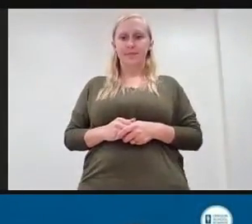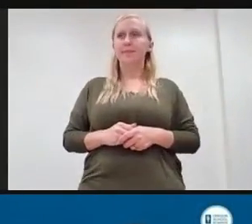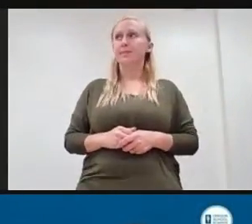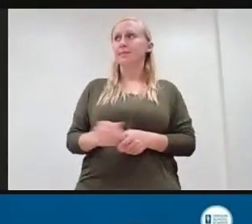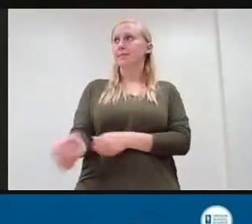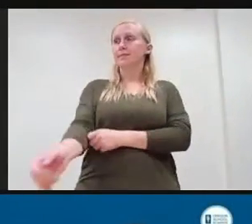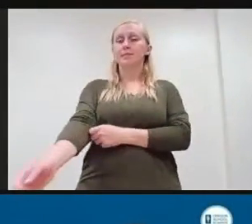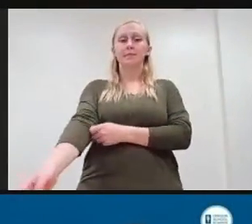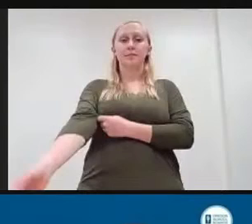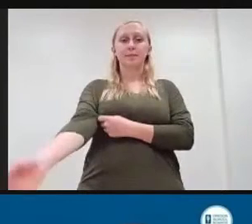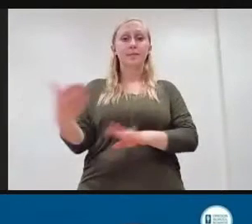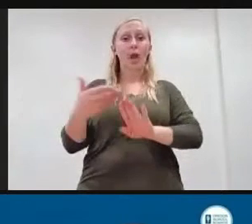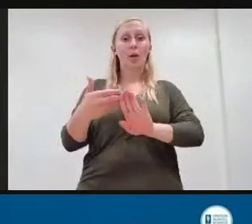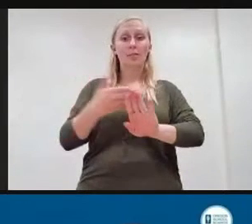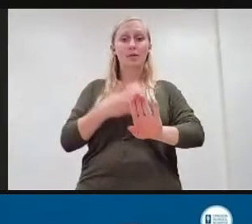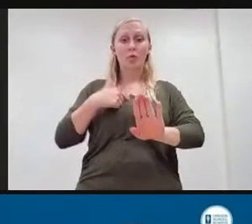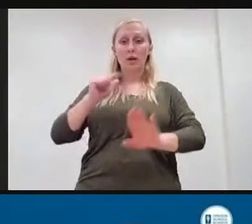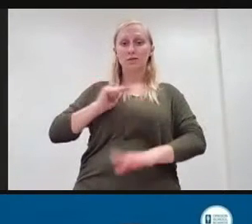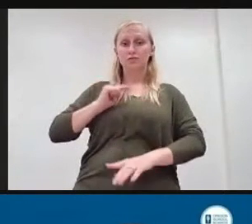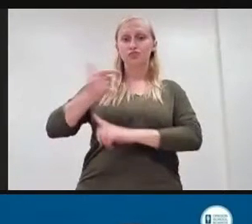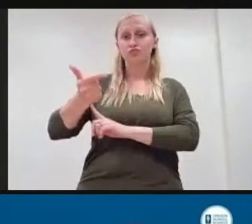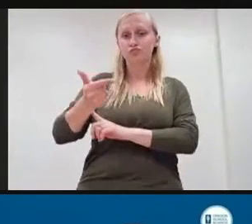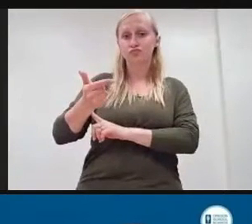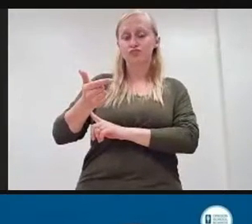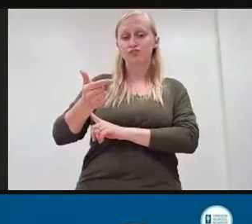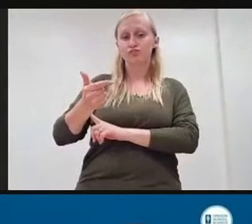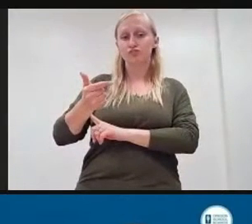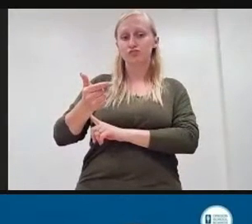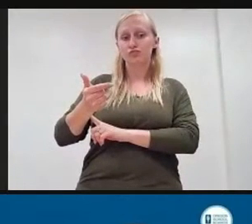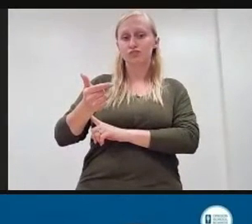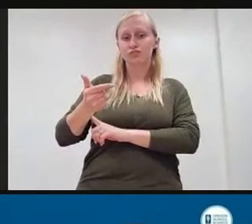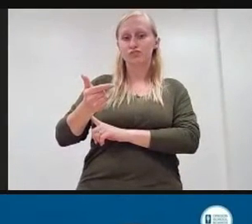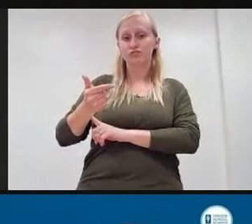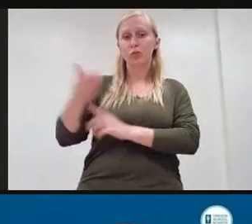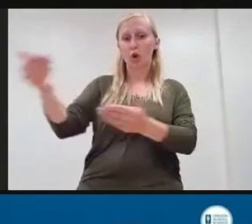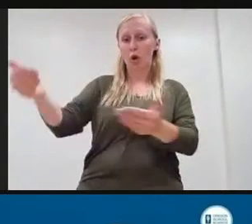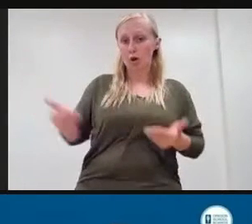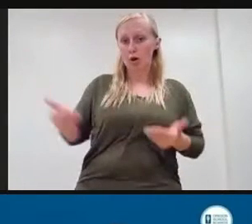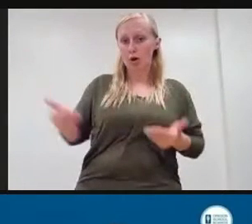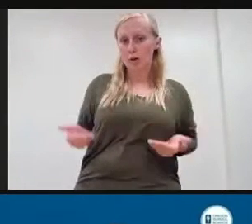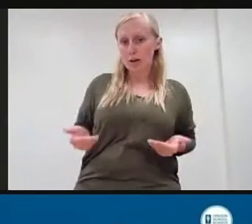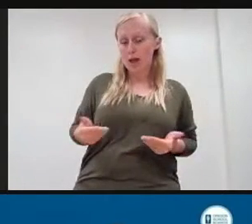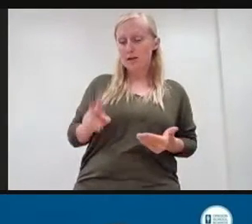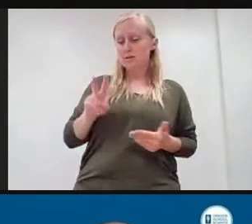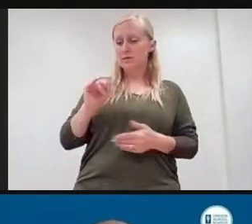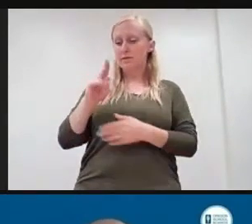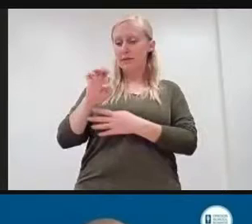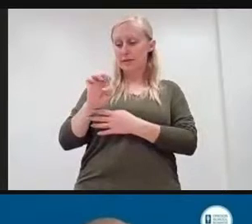Now, before I turn it over to our guest Vince Adams today,